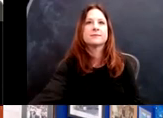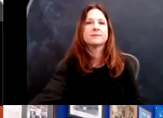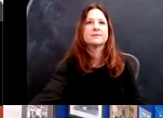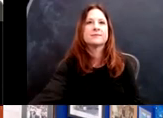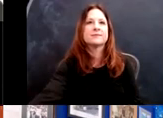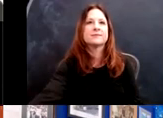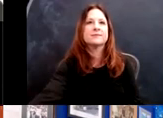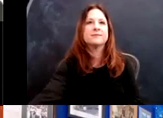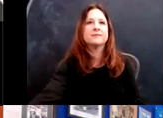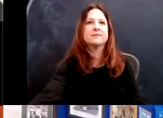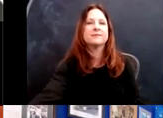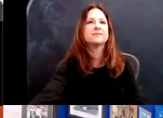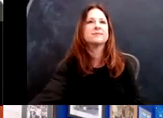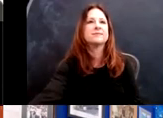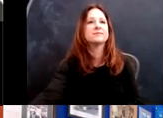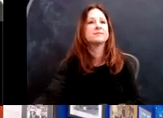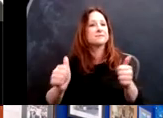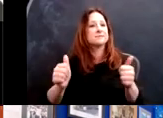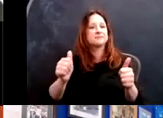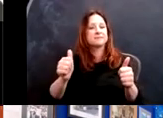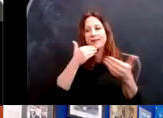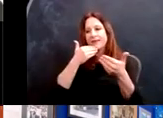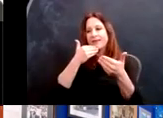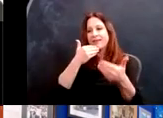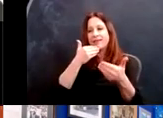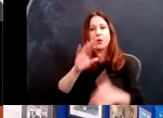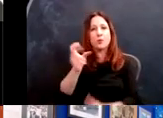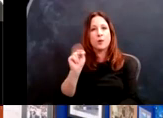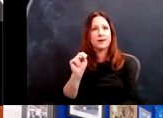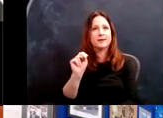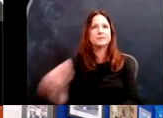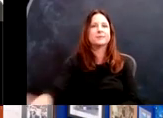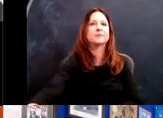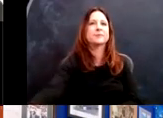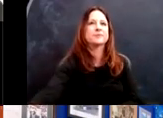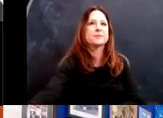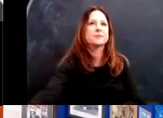Okay, excellent. Thank you so much, Brian. I appreciate